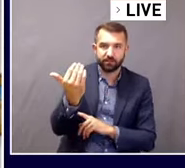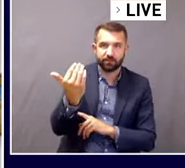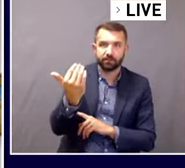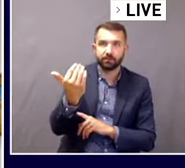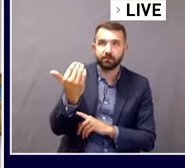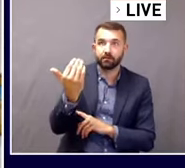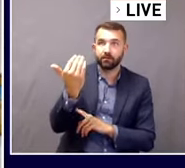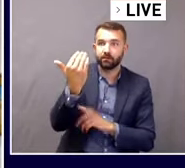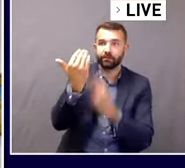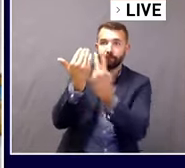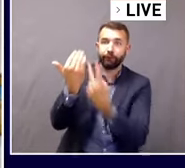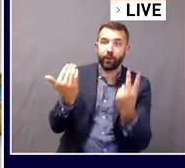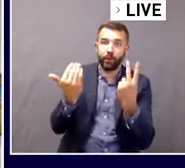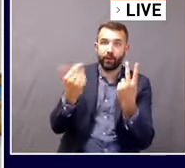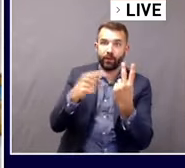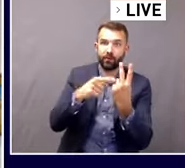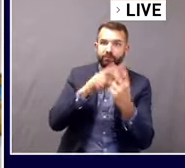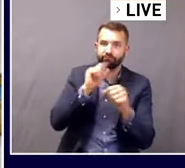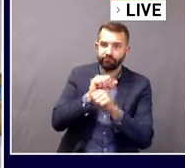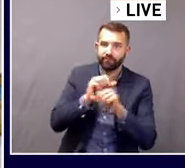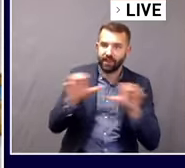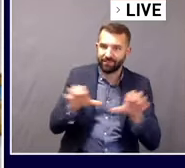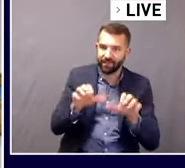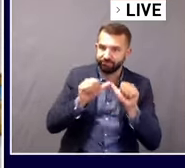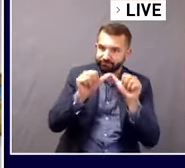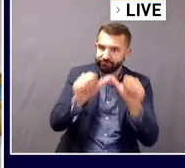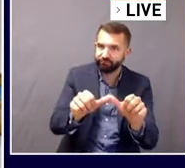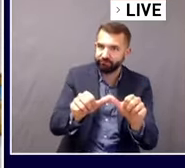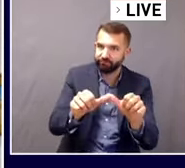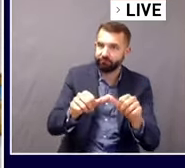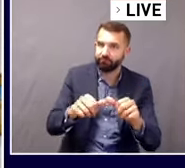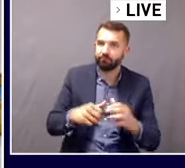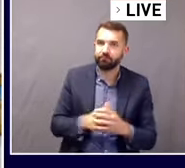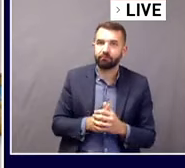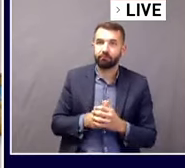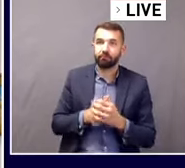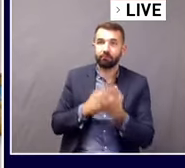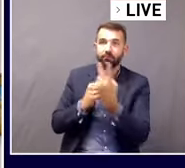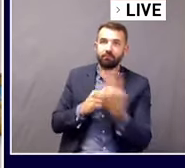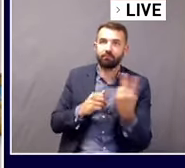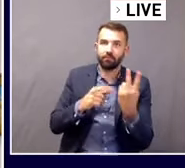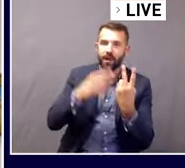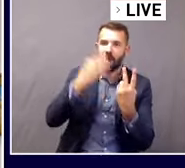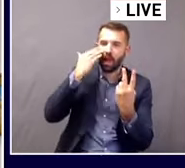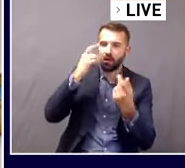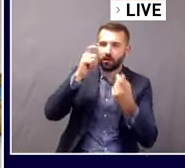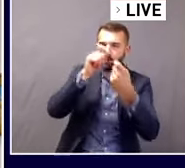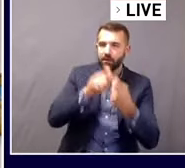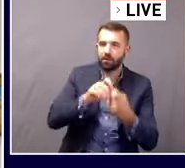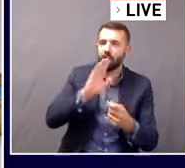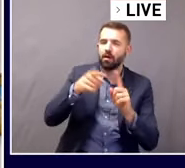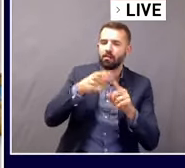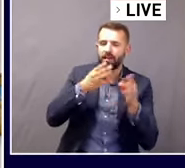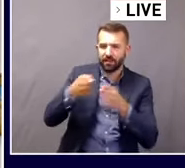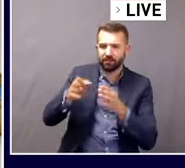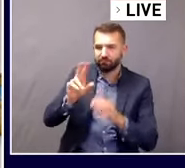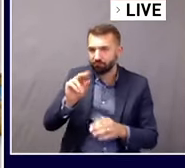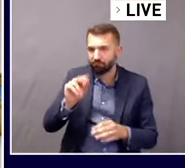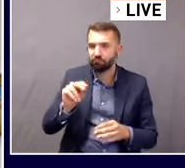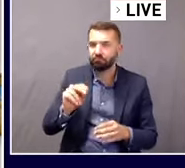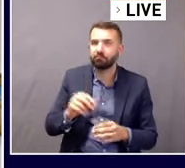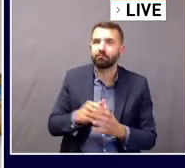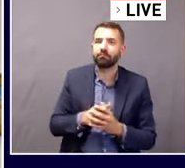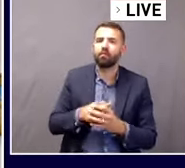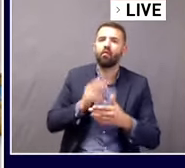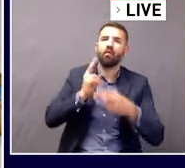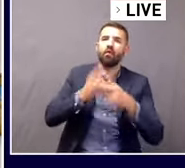that full time. So I'm assuming these are long haulers. I know you can't talk about individual cases, but can you say what's being done in terms